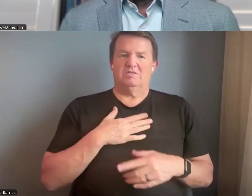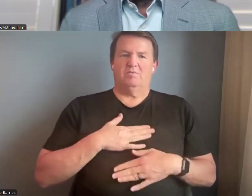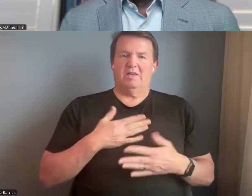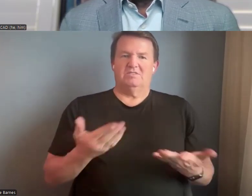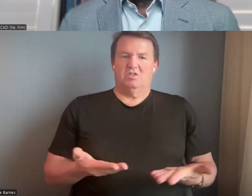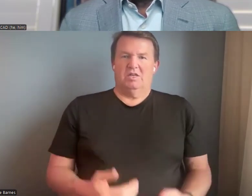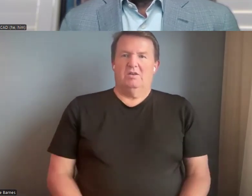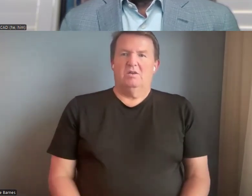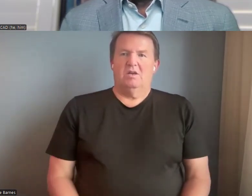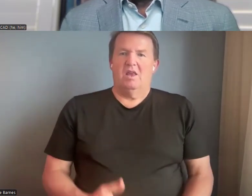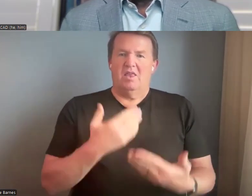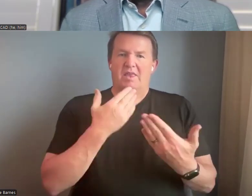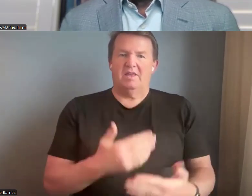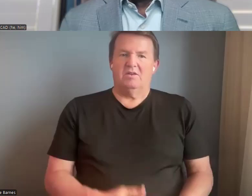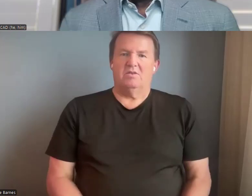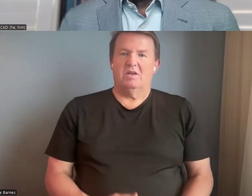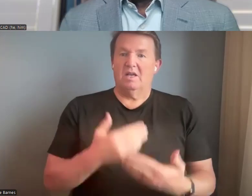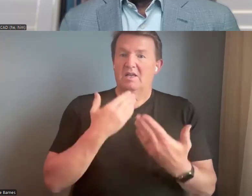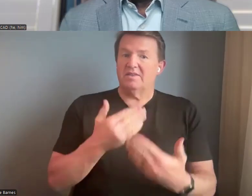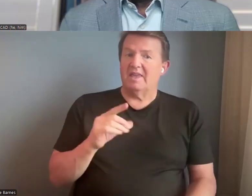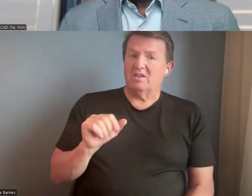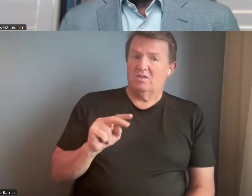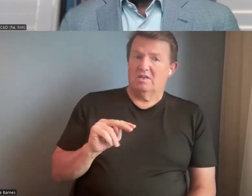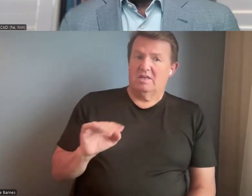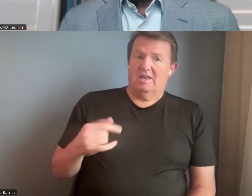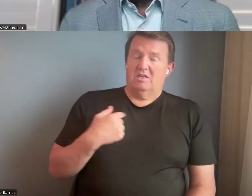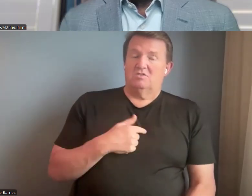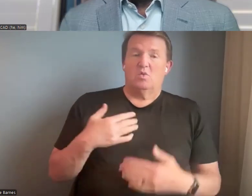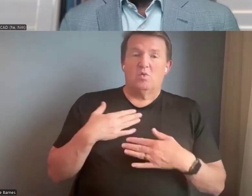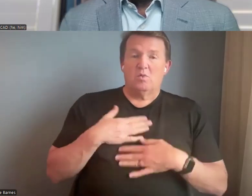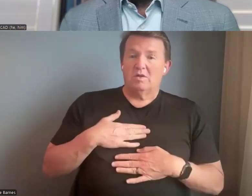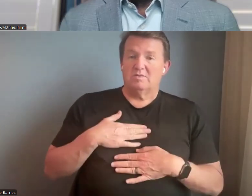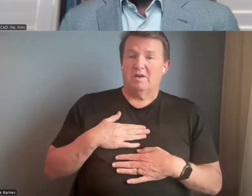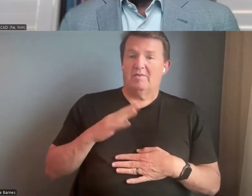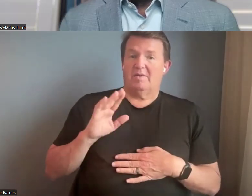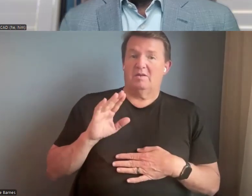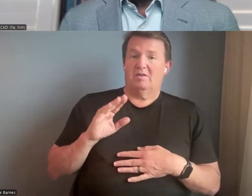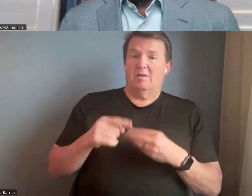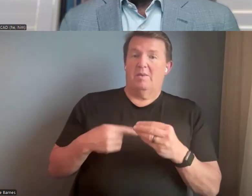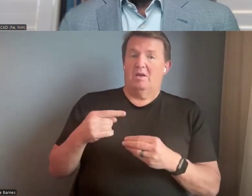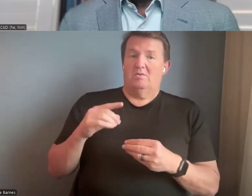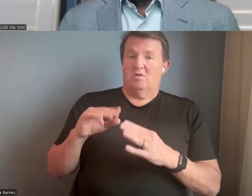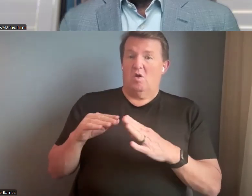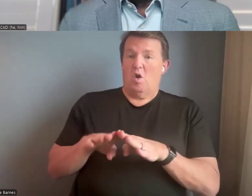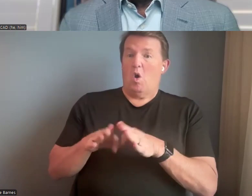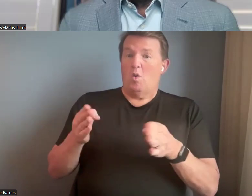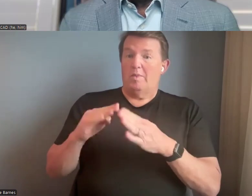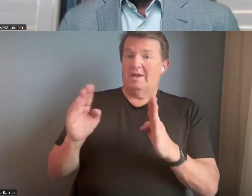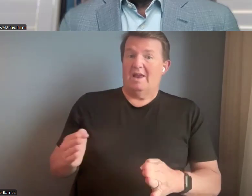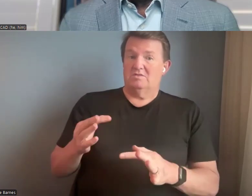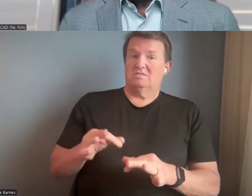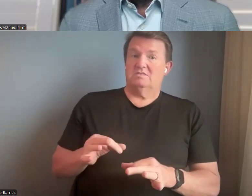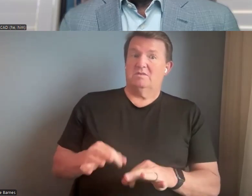colleagues. Thank you. Thank you, Danny. And we're so appreciative of the really valuable work at Open House. So I'm so glad to have you on the